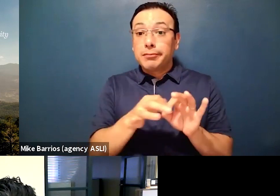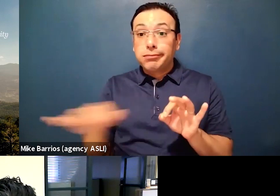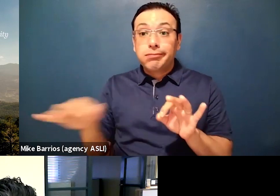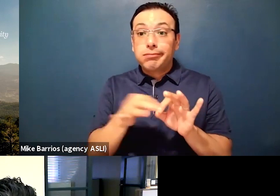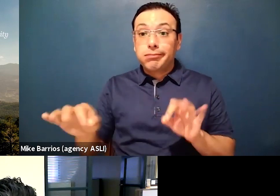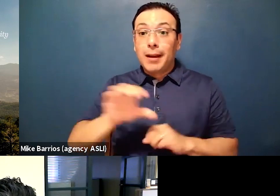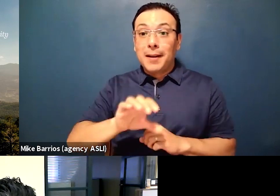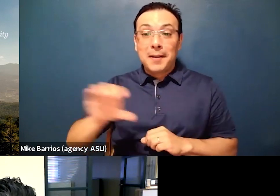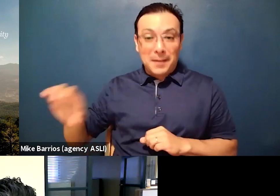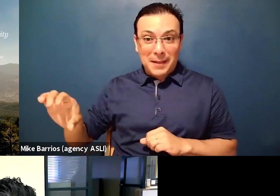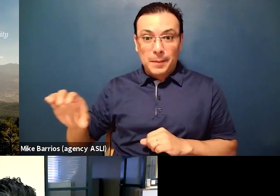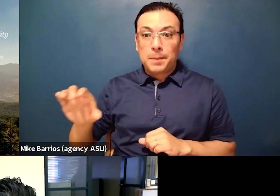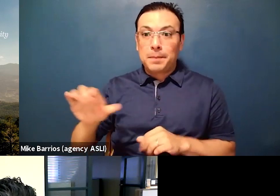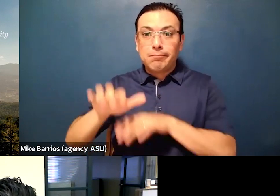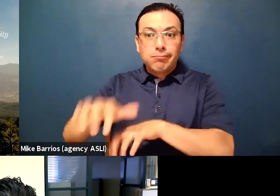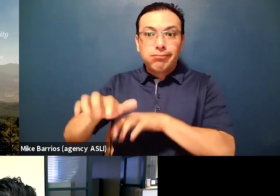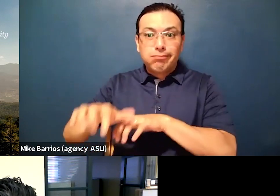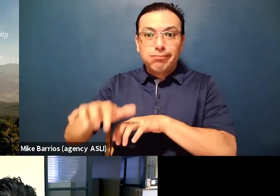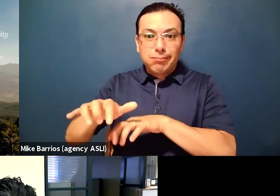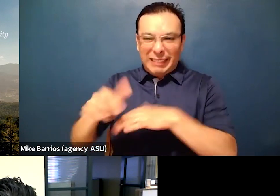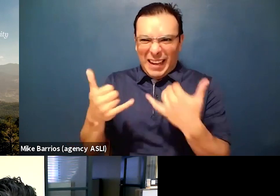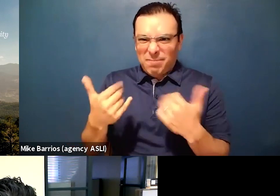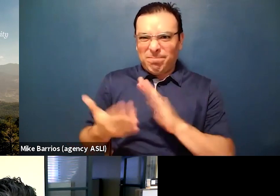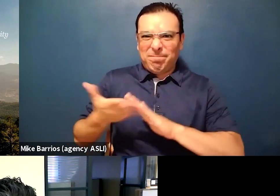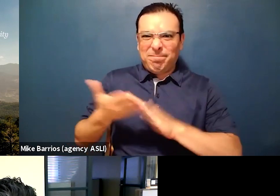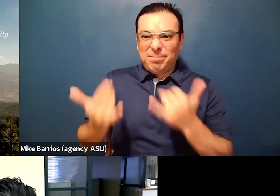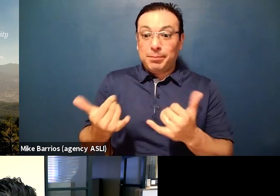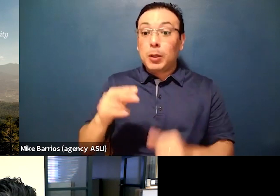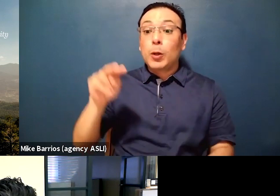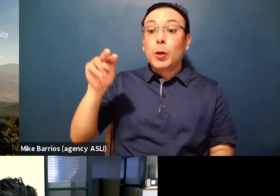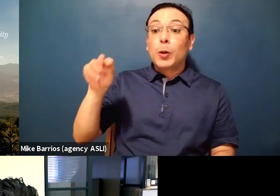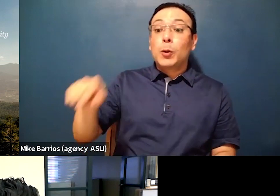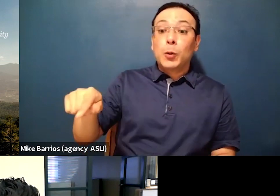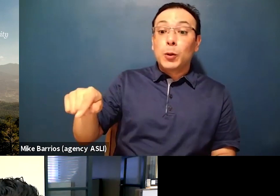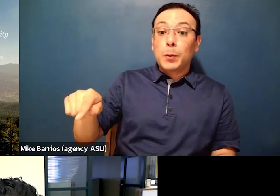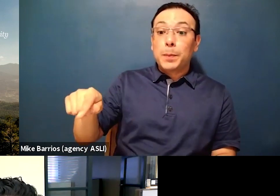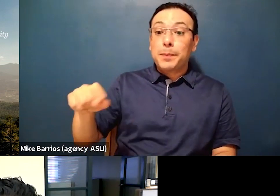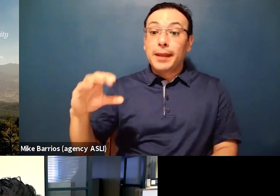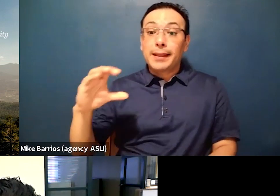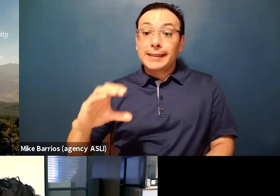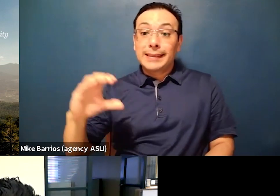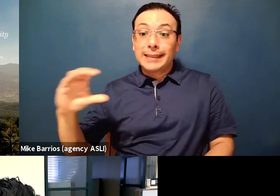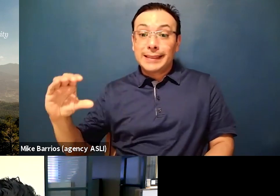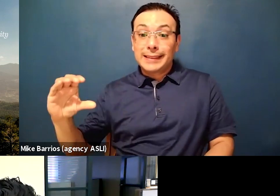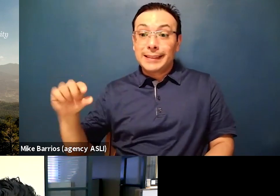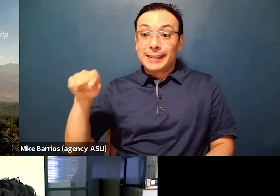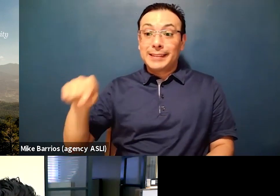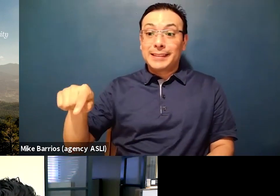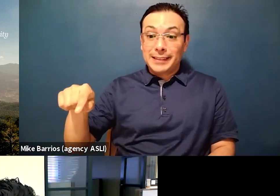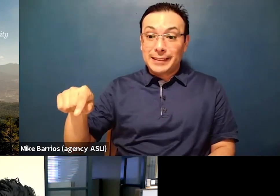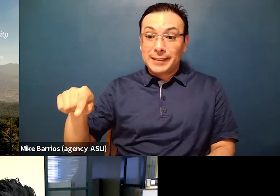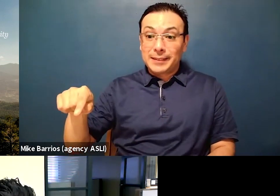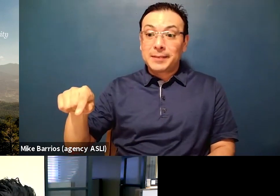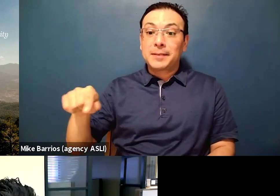If you go to the bottom panel on your Zoom screen and click on the CC closed captioning button